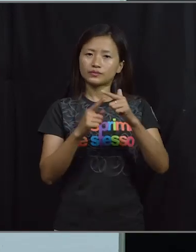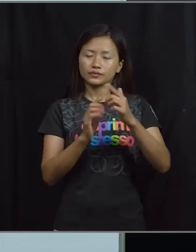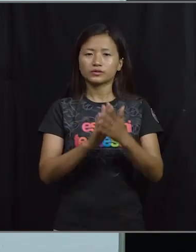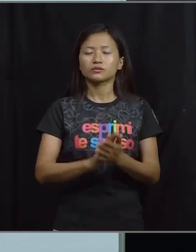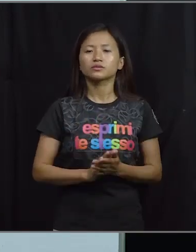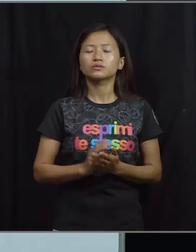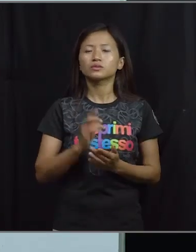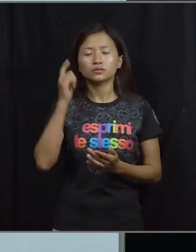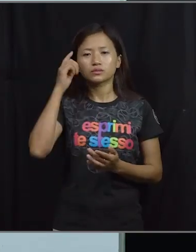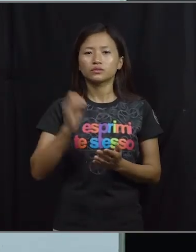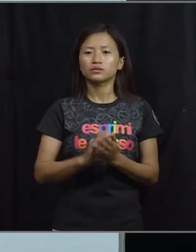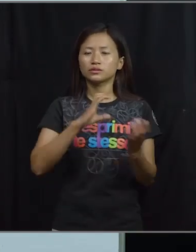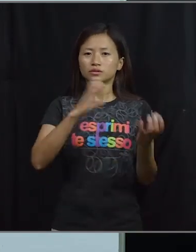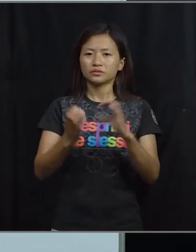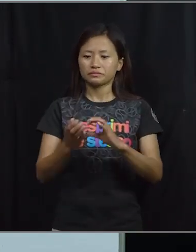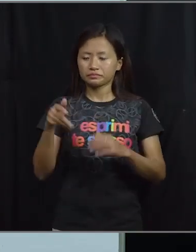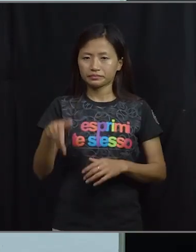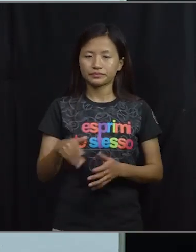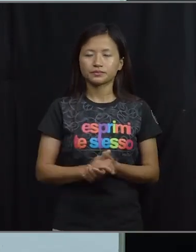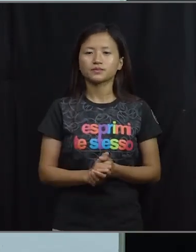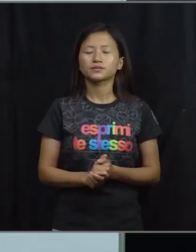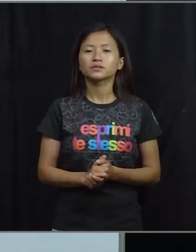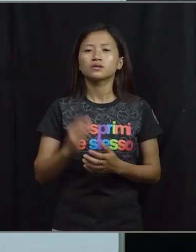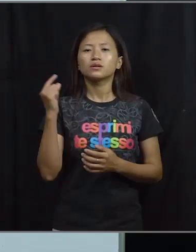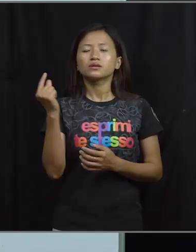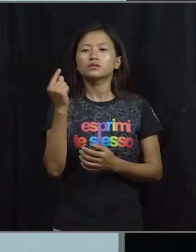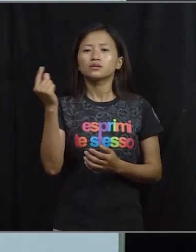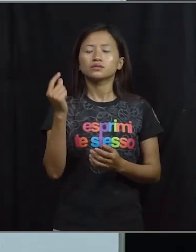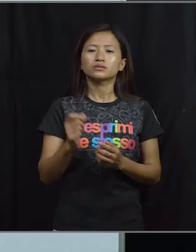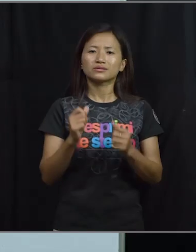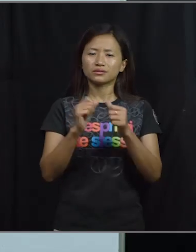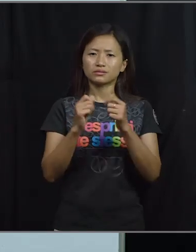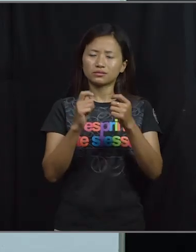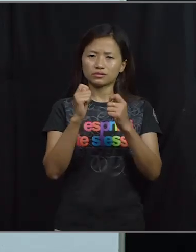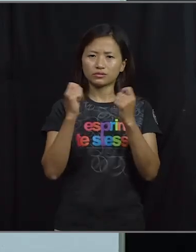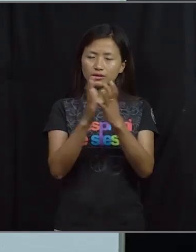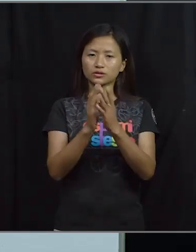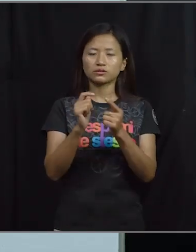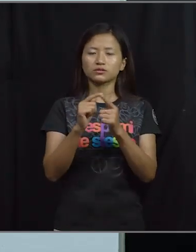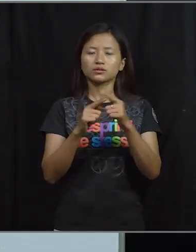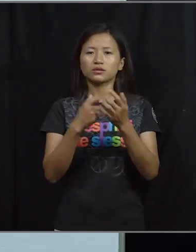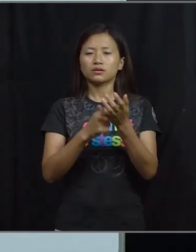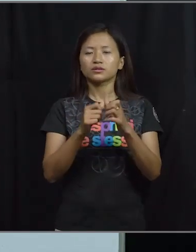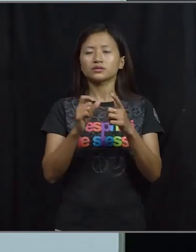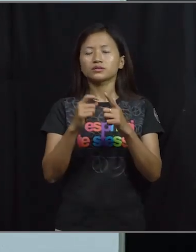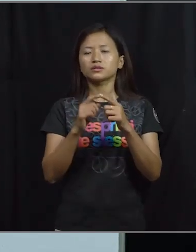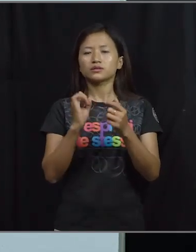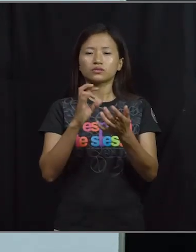all. These drone entrepreneurs only uses traditional methods of technology and